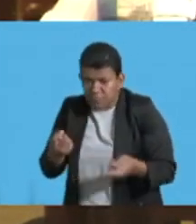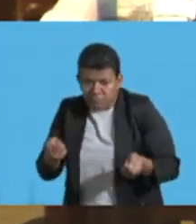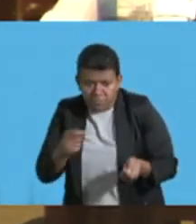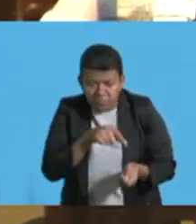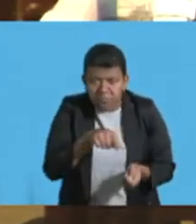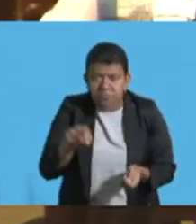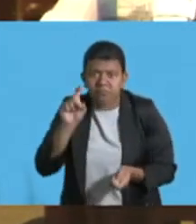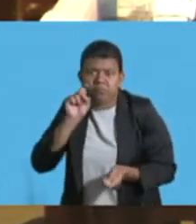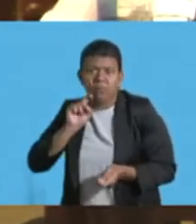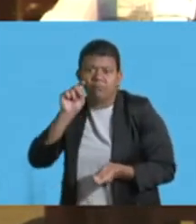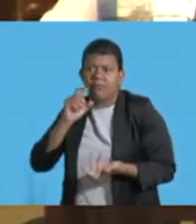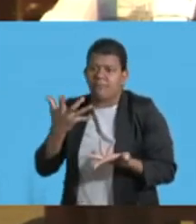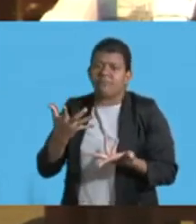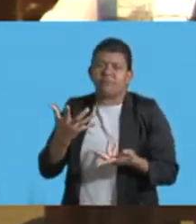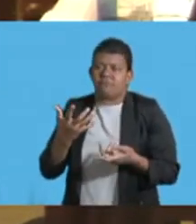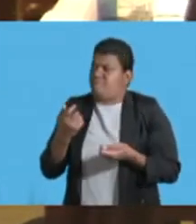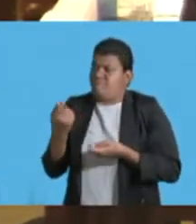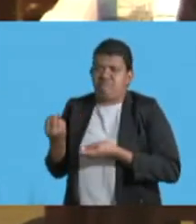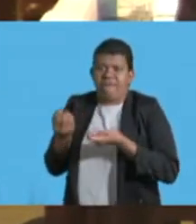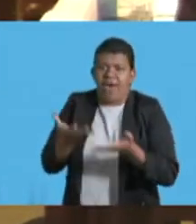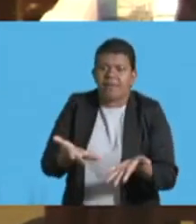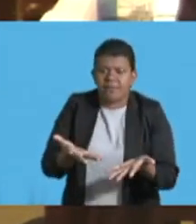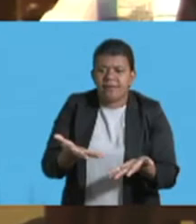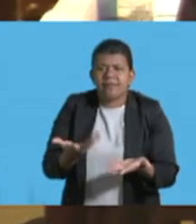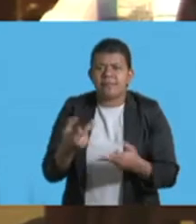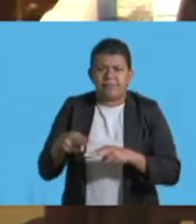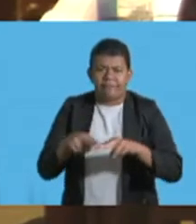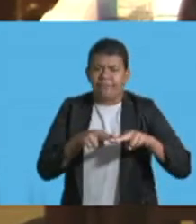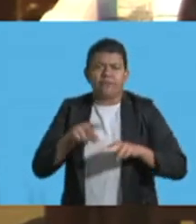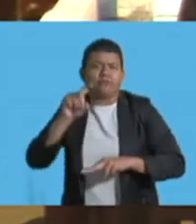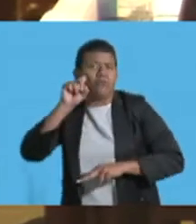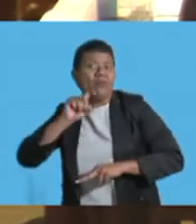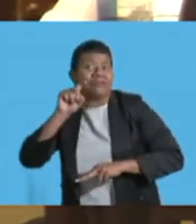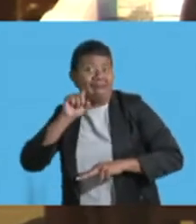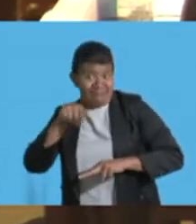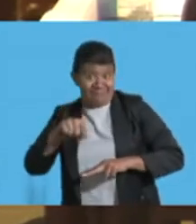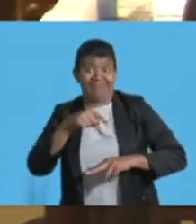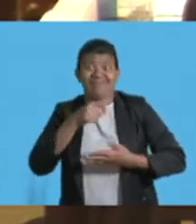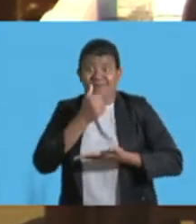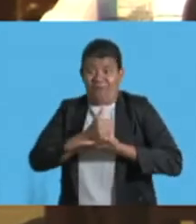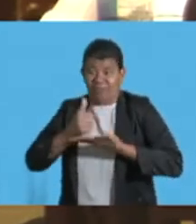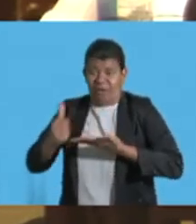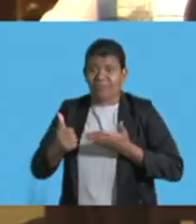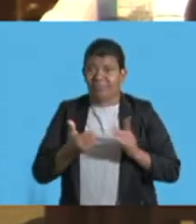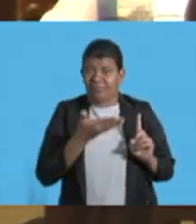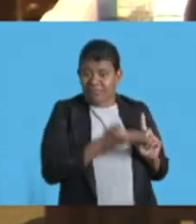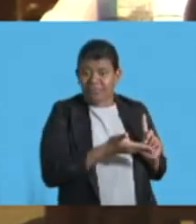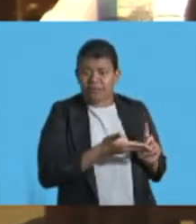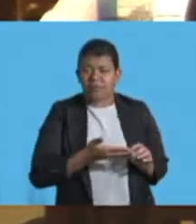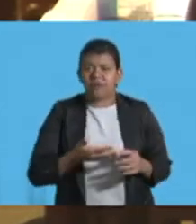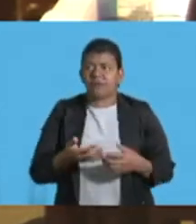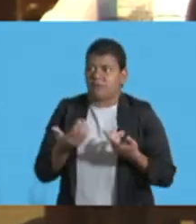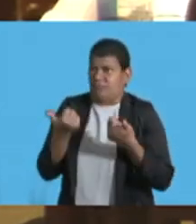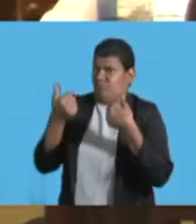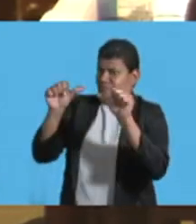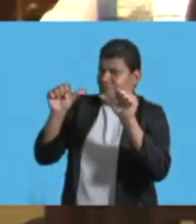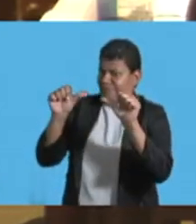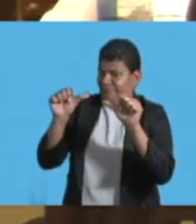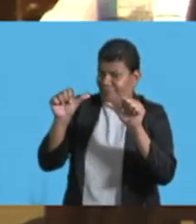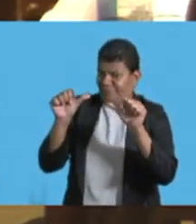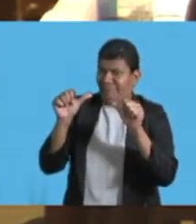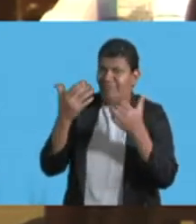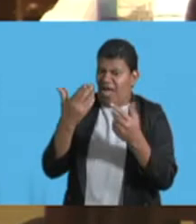recommendations to the Water Authority of Fiji. Madam Speaker, while there is a need to achieve this target, one must also consider